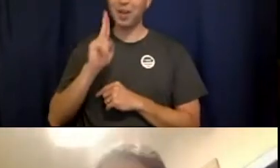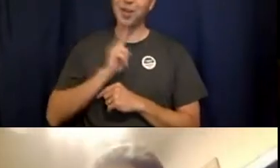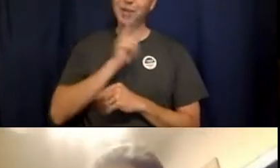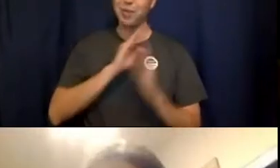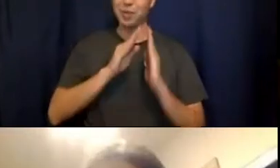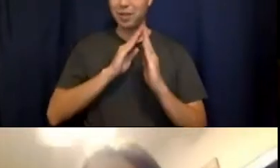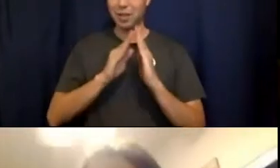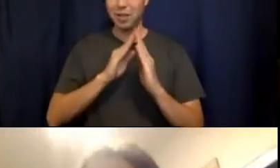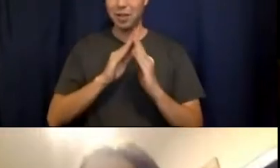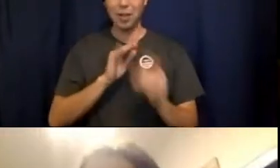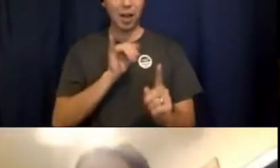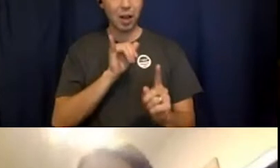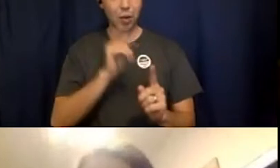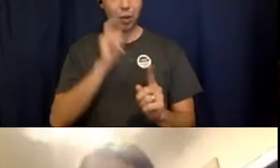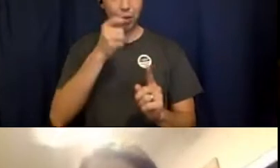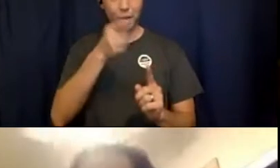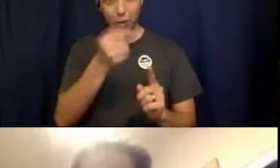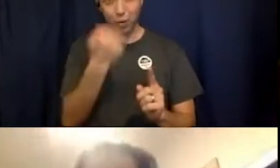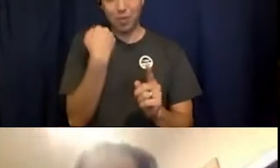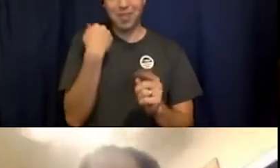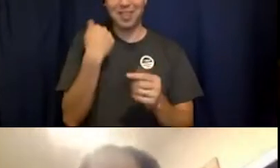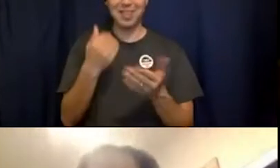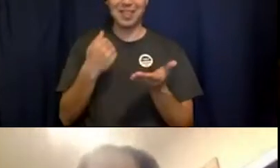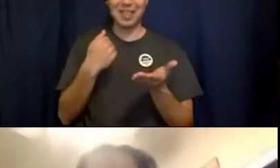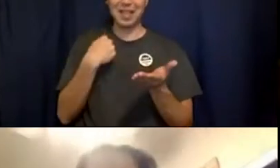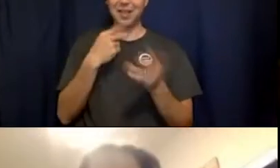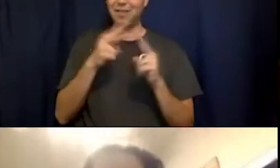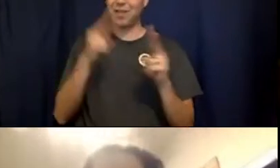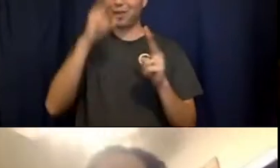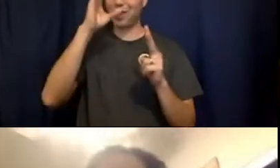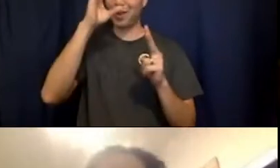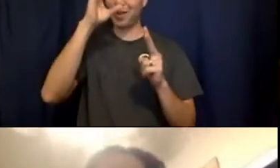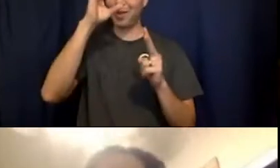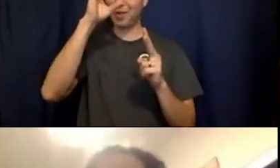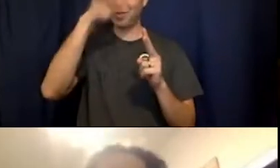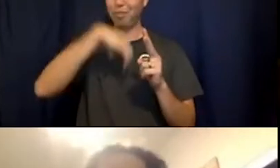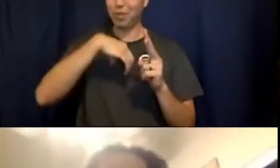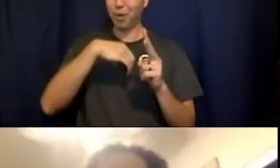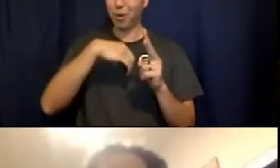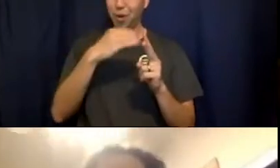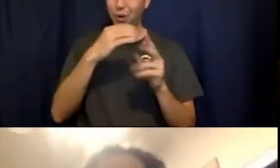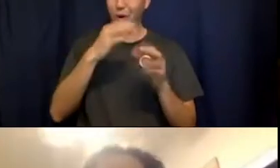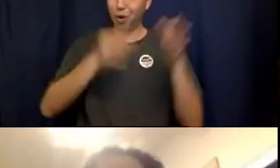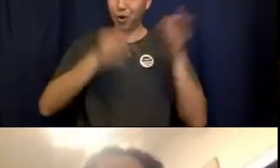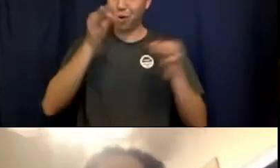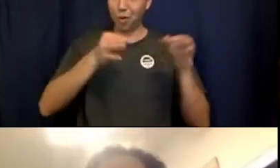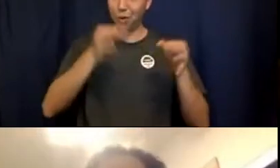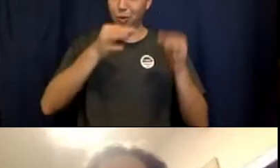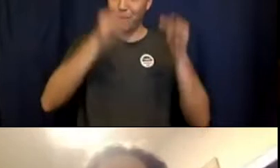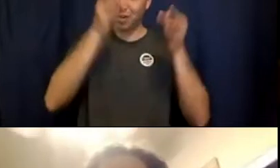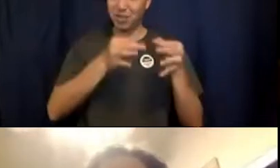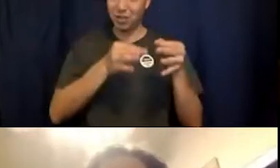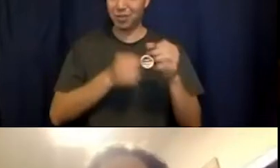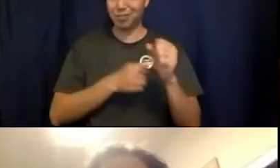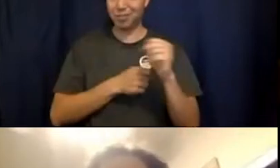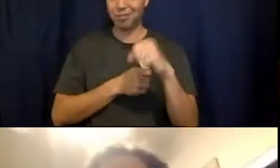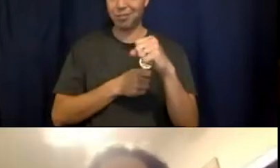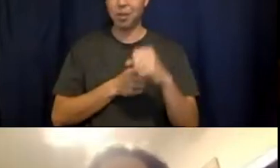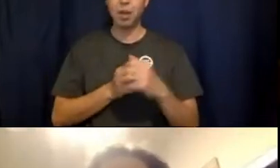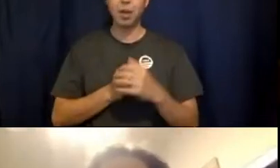What? Oh my goodness. How many did you do this year? We did them all this year.